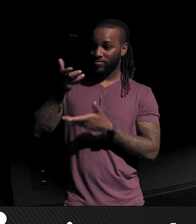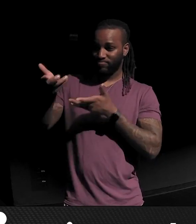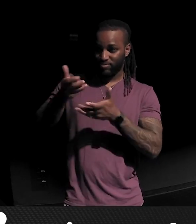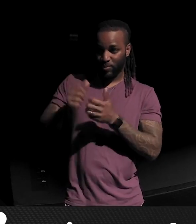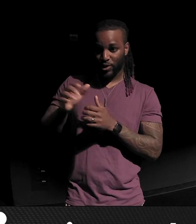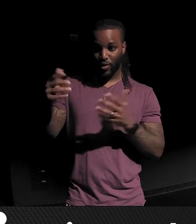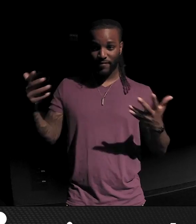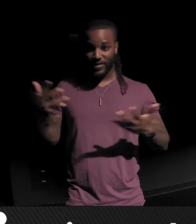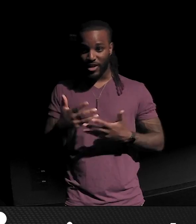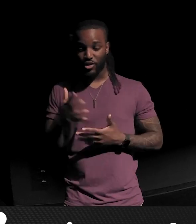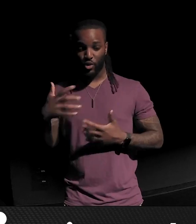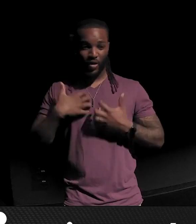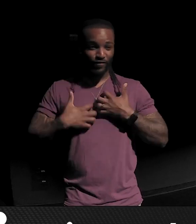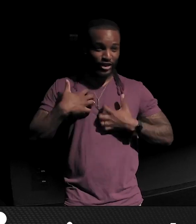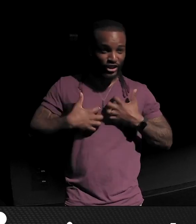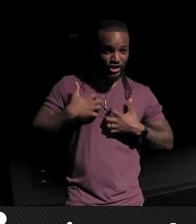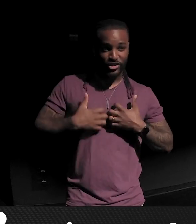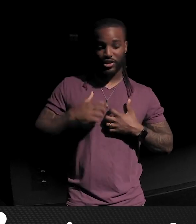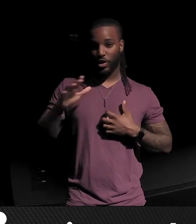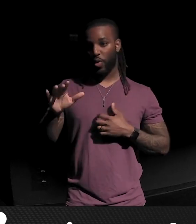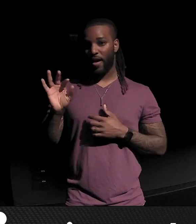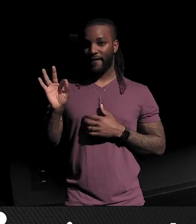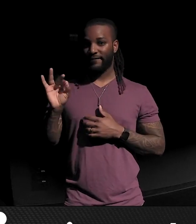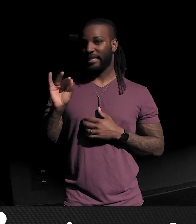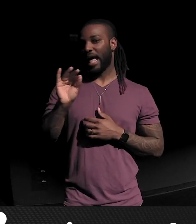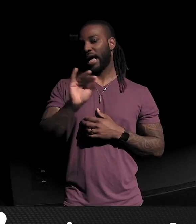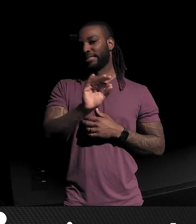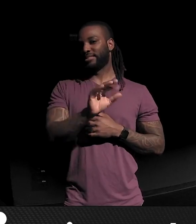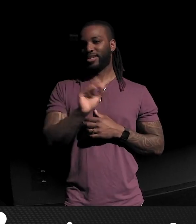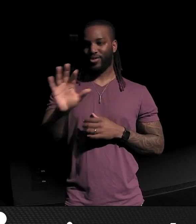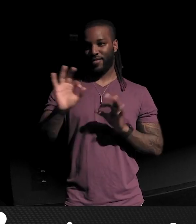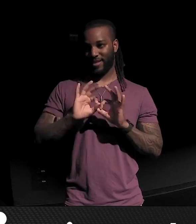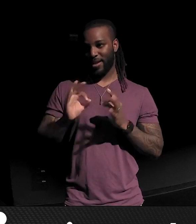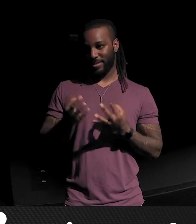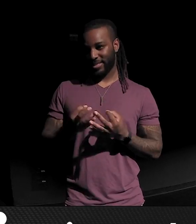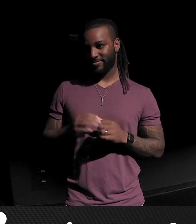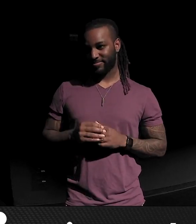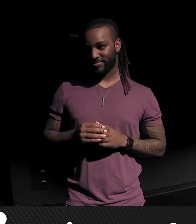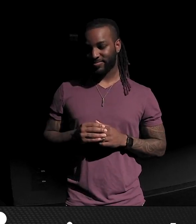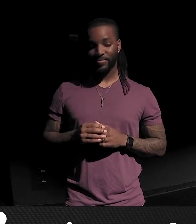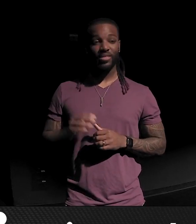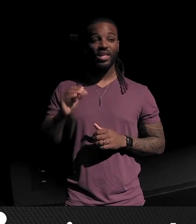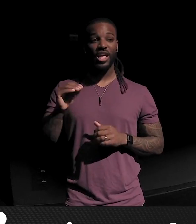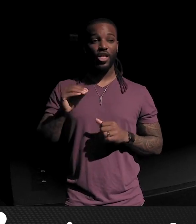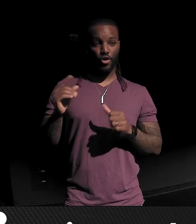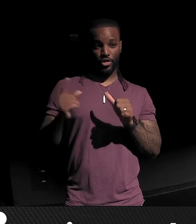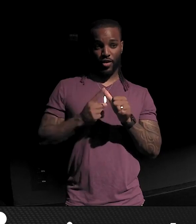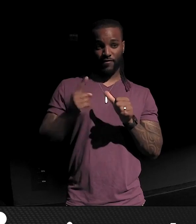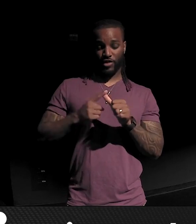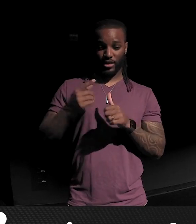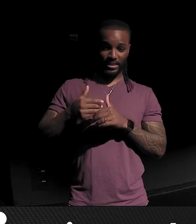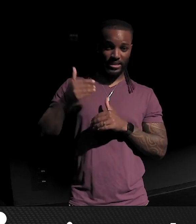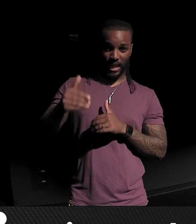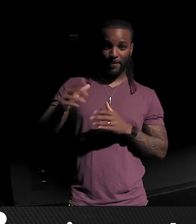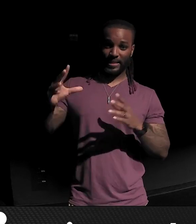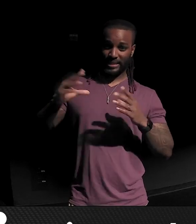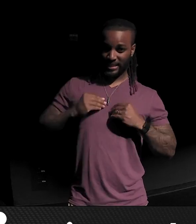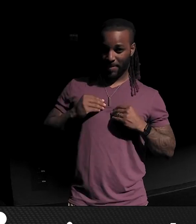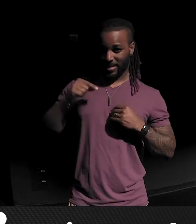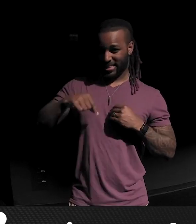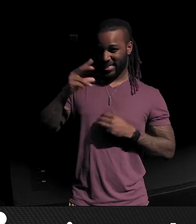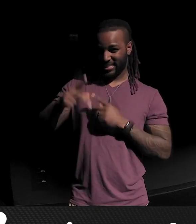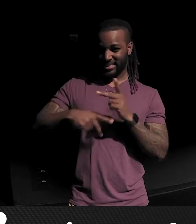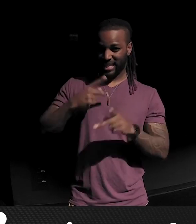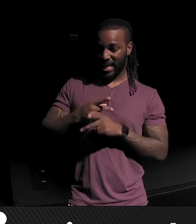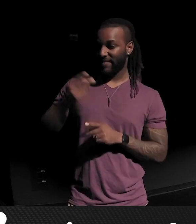with your friction. He wants to deal with your flies and your famine. And the first step in accepting this kind of kind